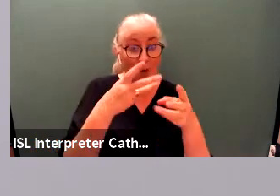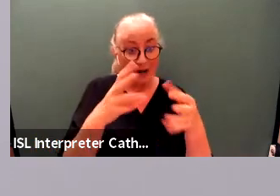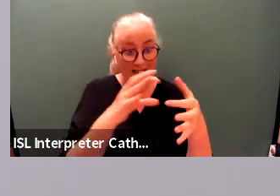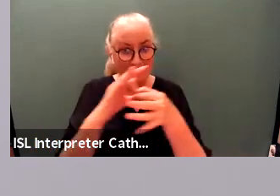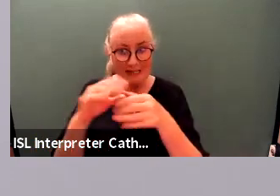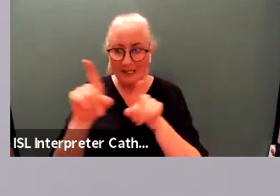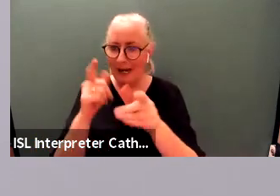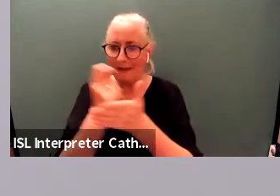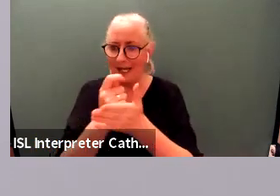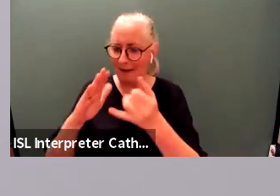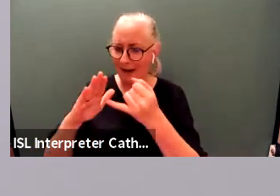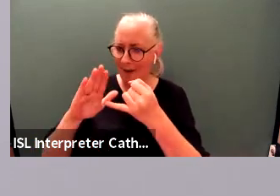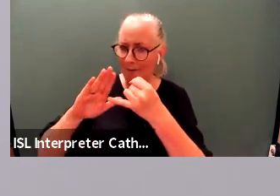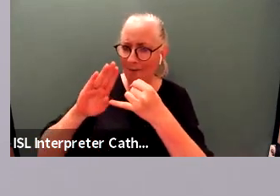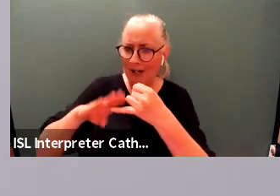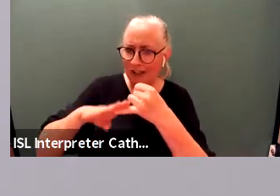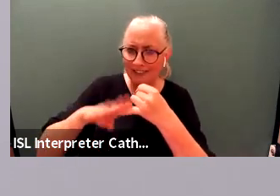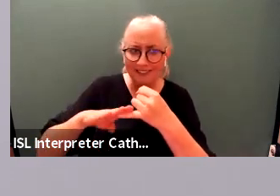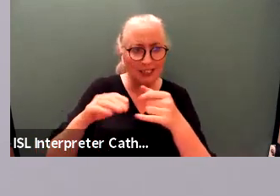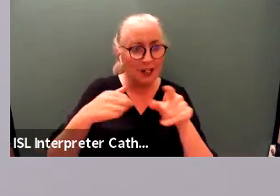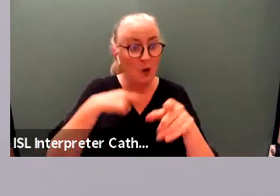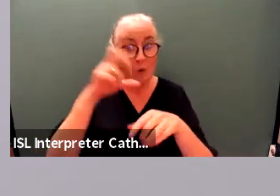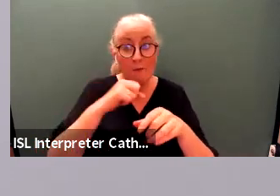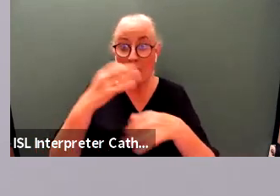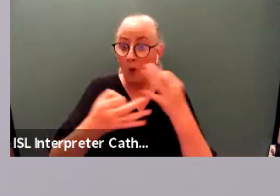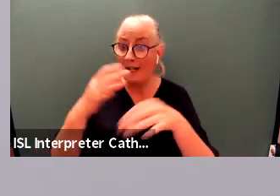that age, 12 or 13. And when I used to go to the doctor, they were